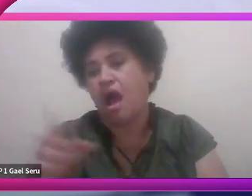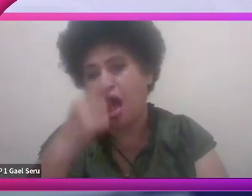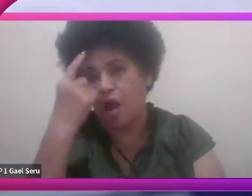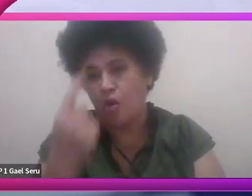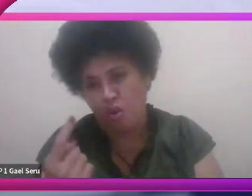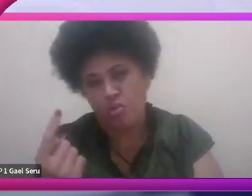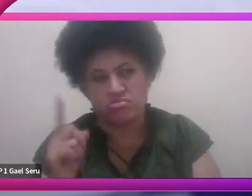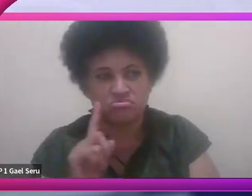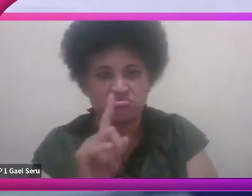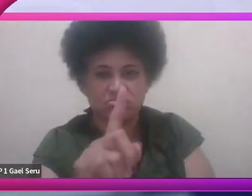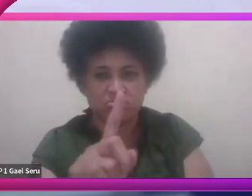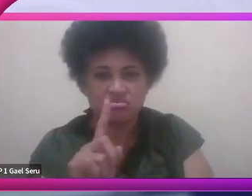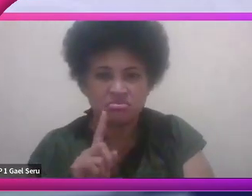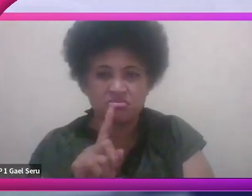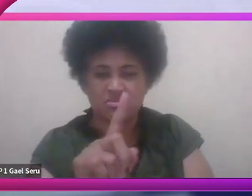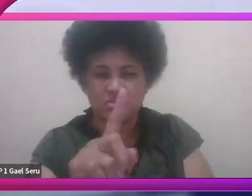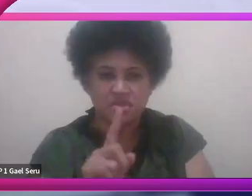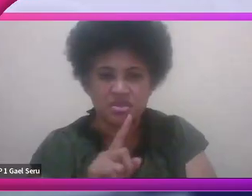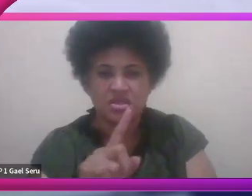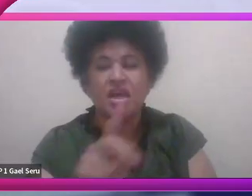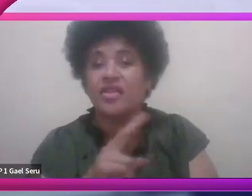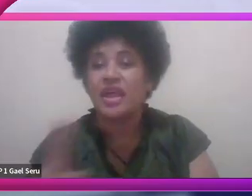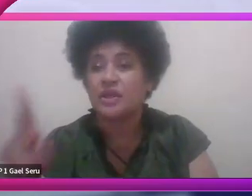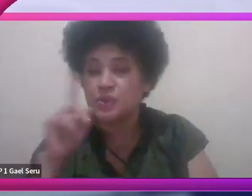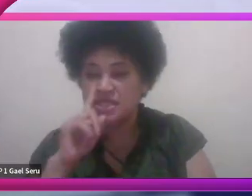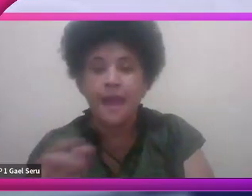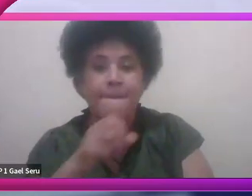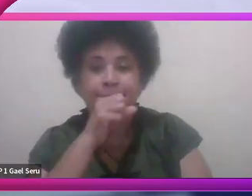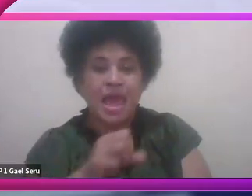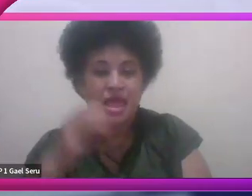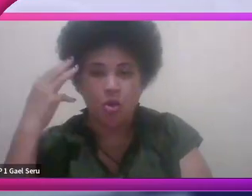seldom that you can see the picture of a man and woman work together,